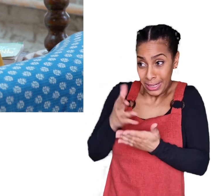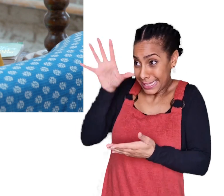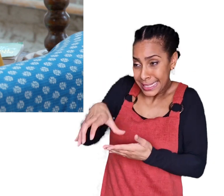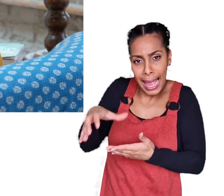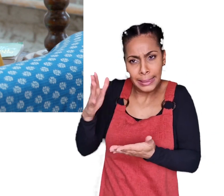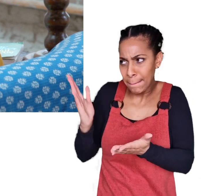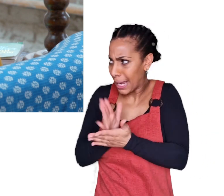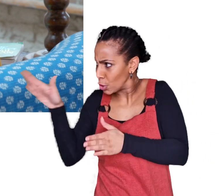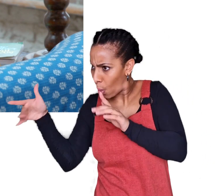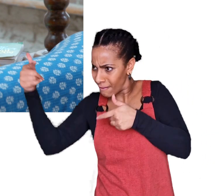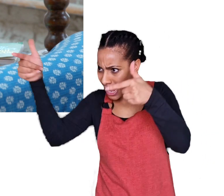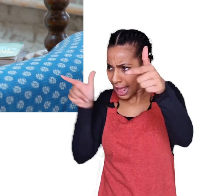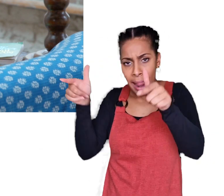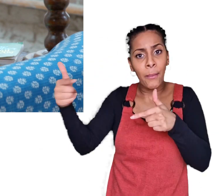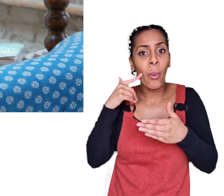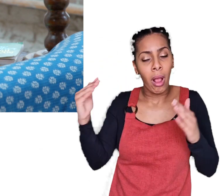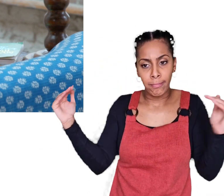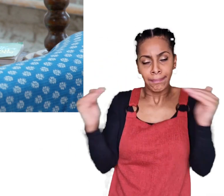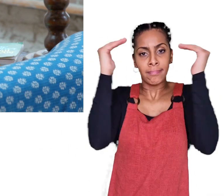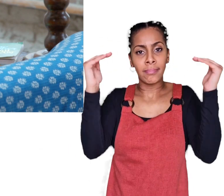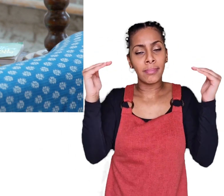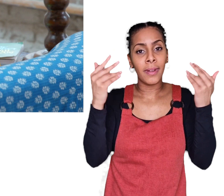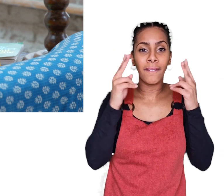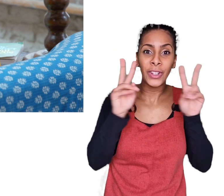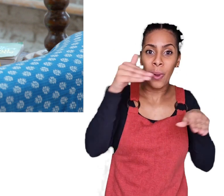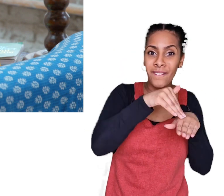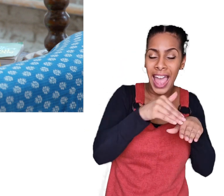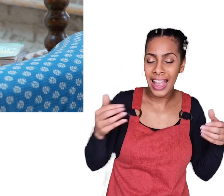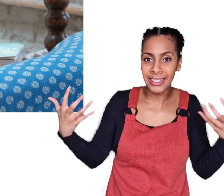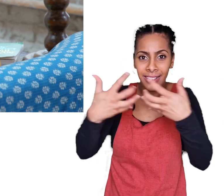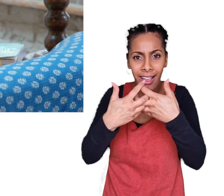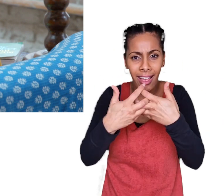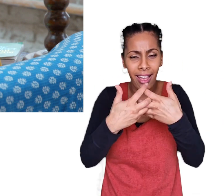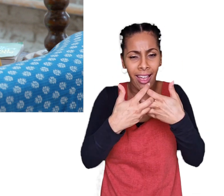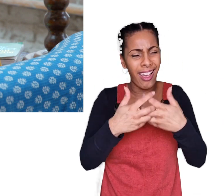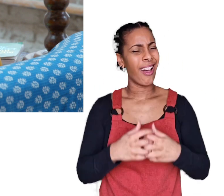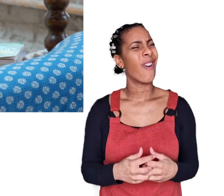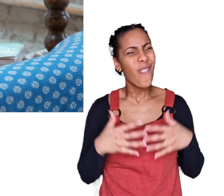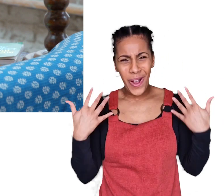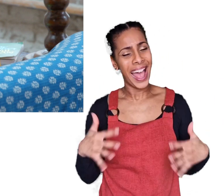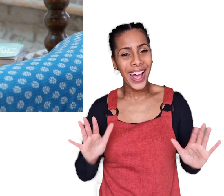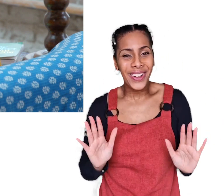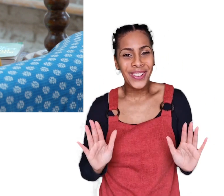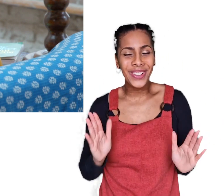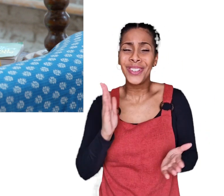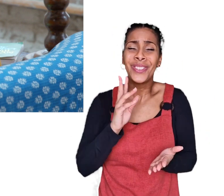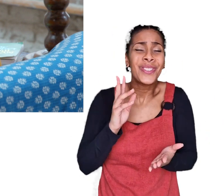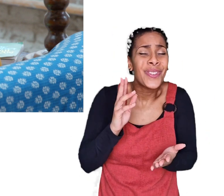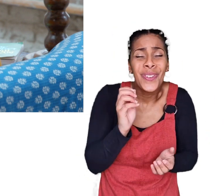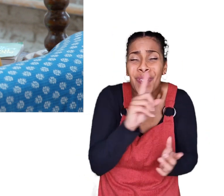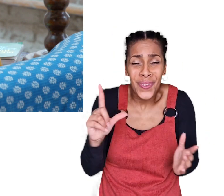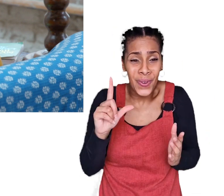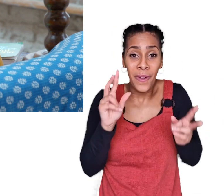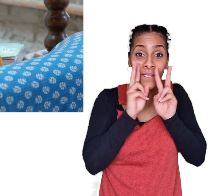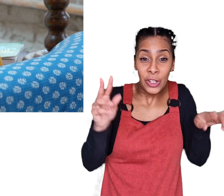what's being filmed is going to match up with all the VFX and stuff. Wow. It's so cool that the visual